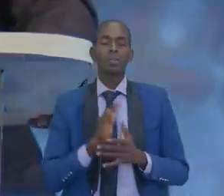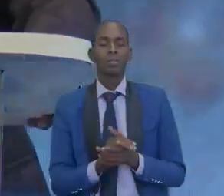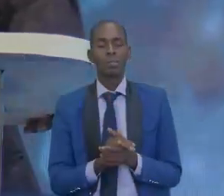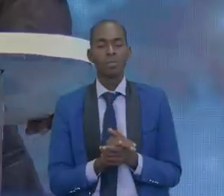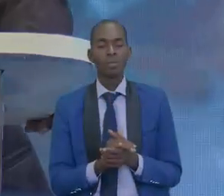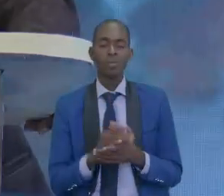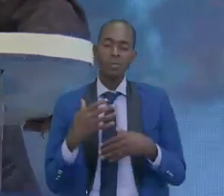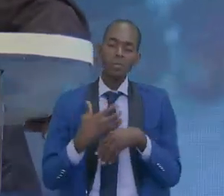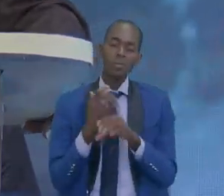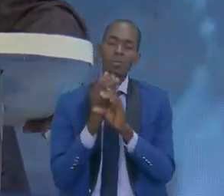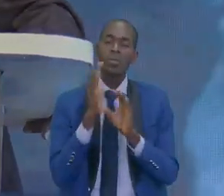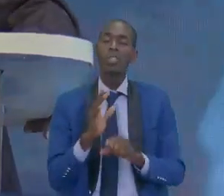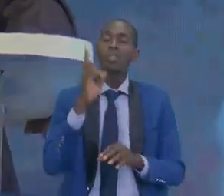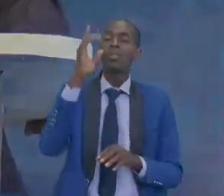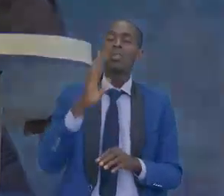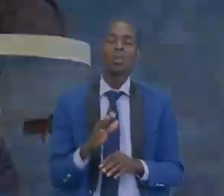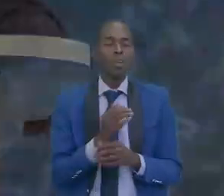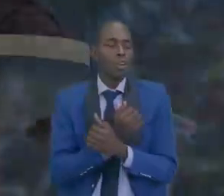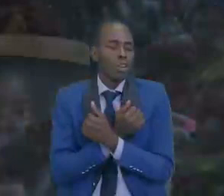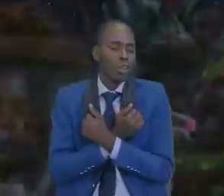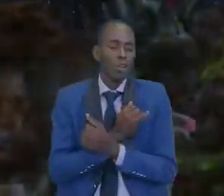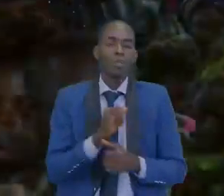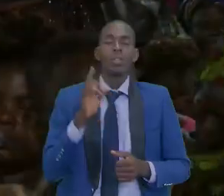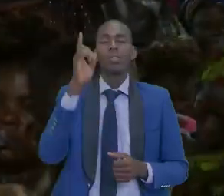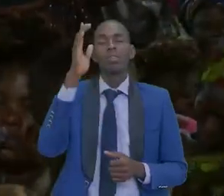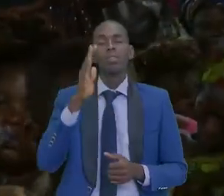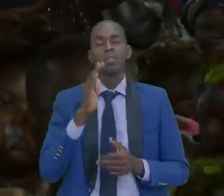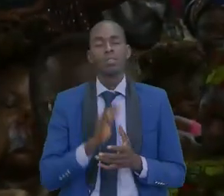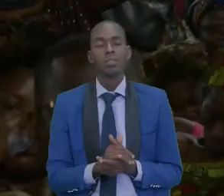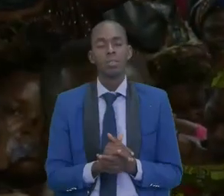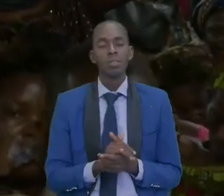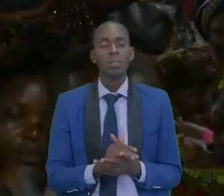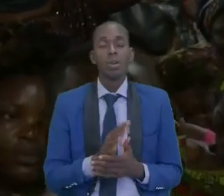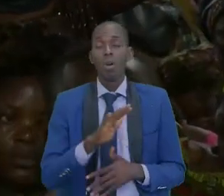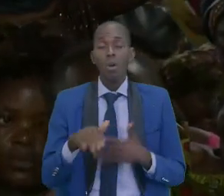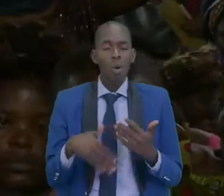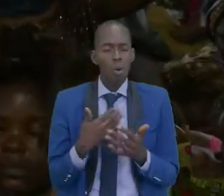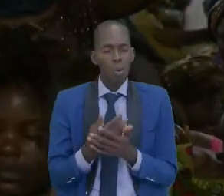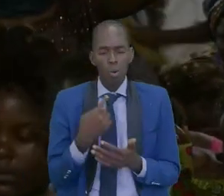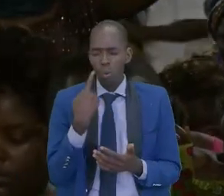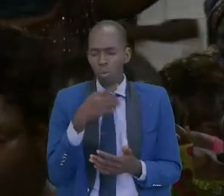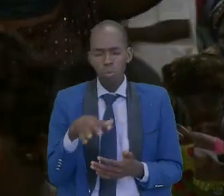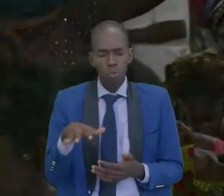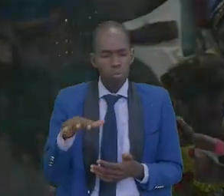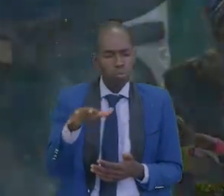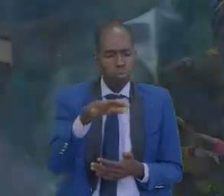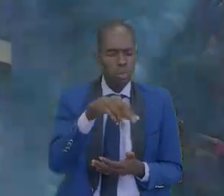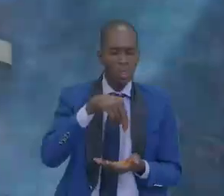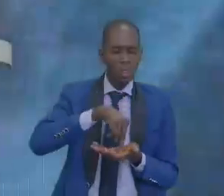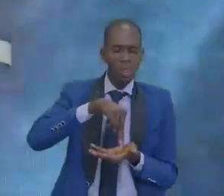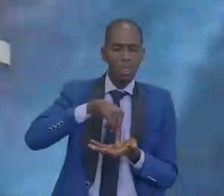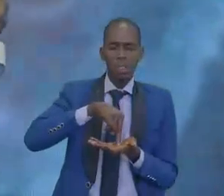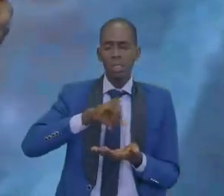Creator God, compassionate God, all these who are standing here and there,